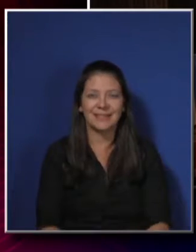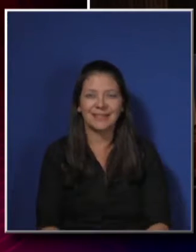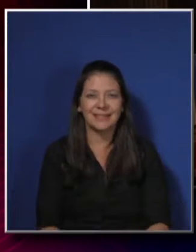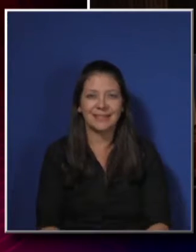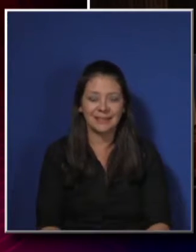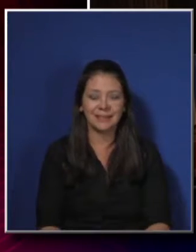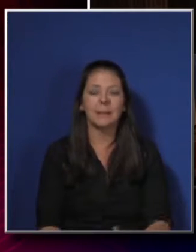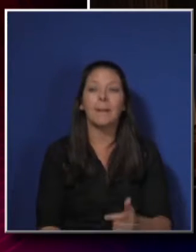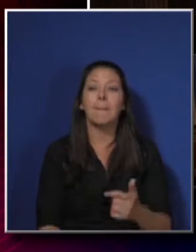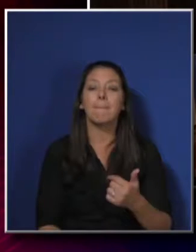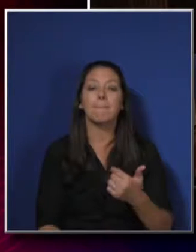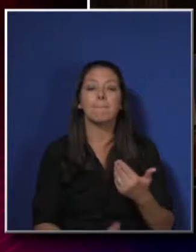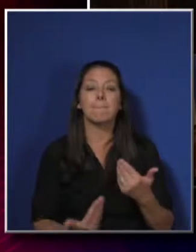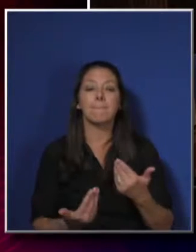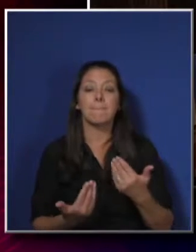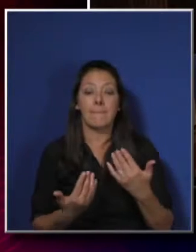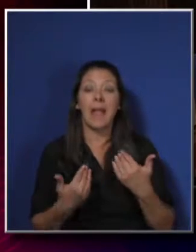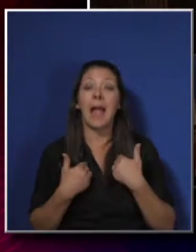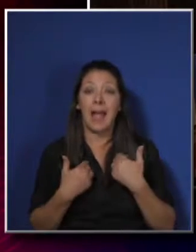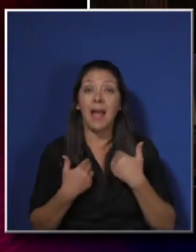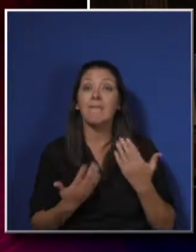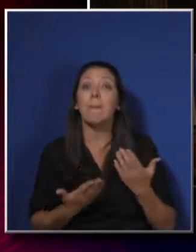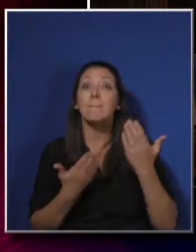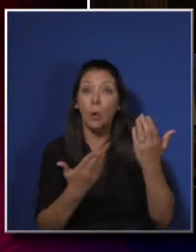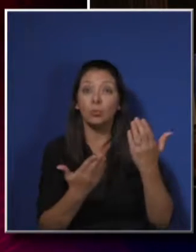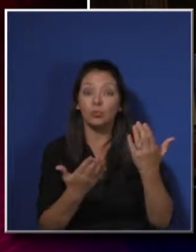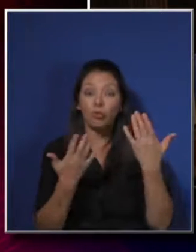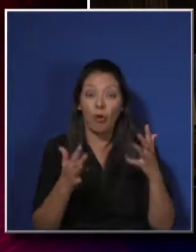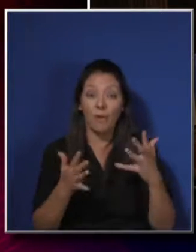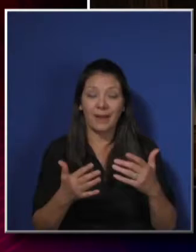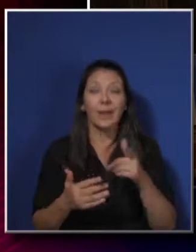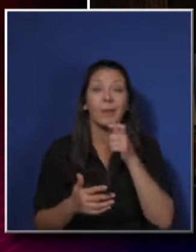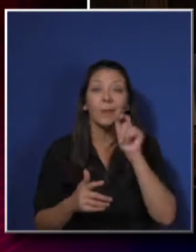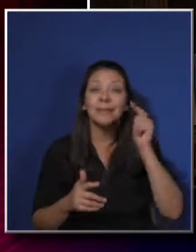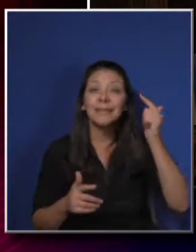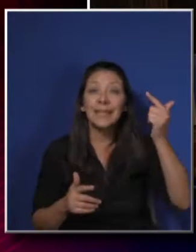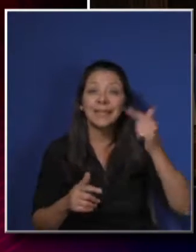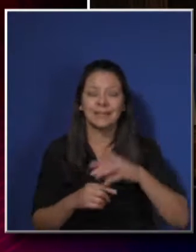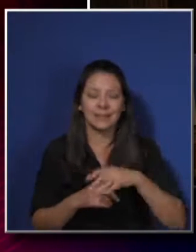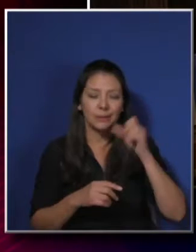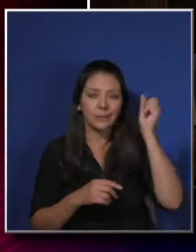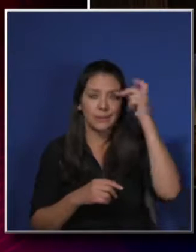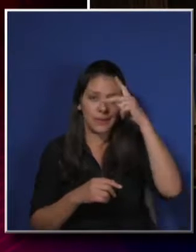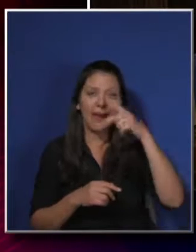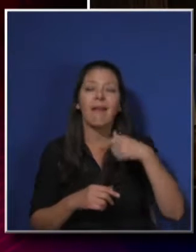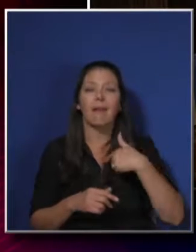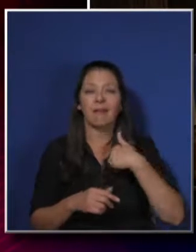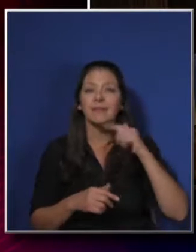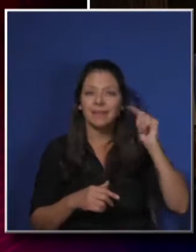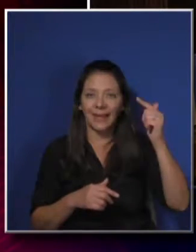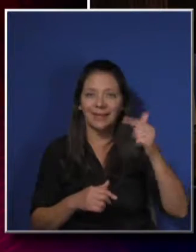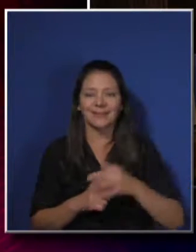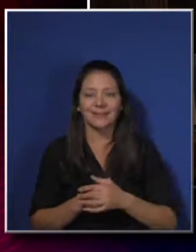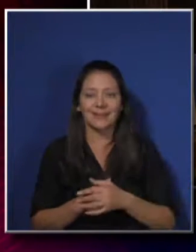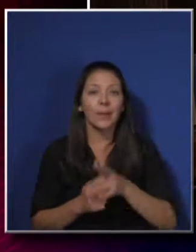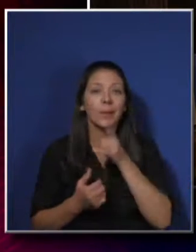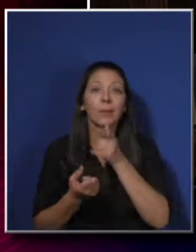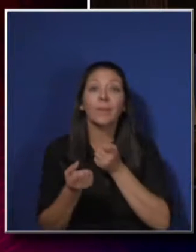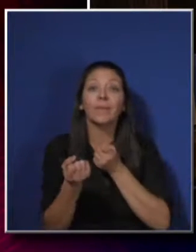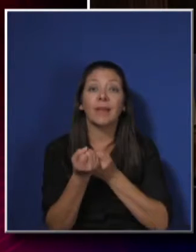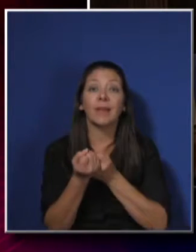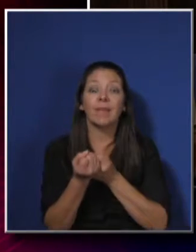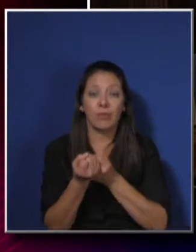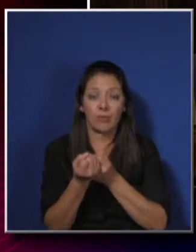I have a motion on the floor. Can I have a second? This is Suke, I'll second. All those in favor say